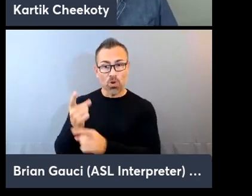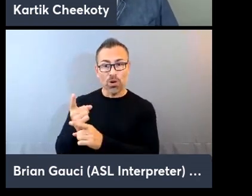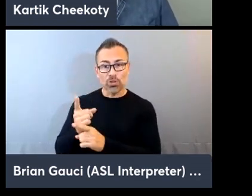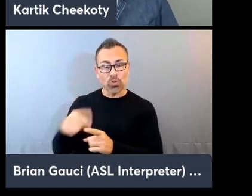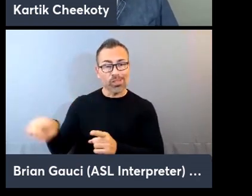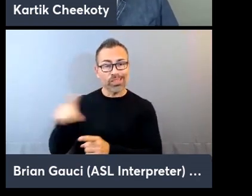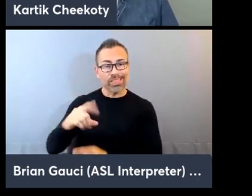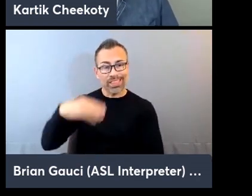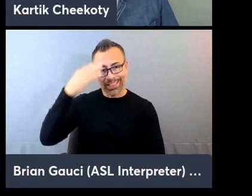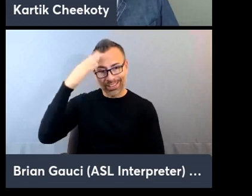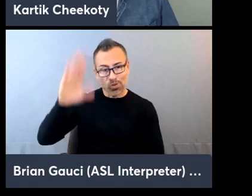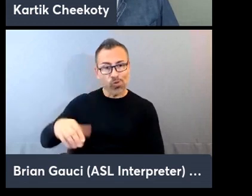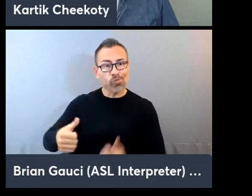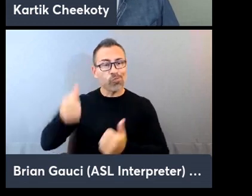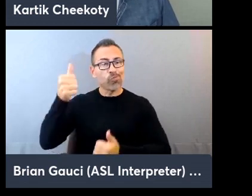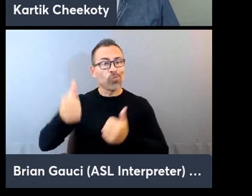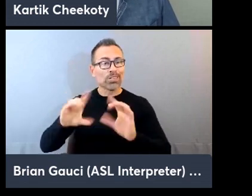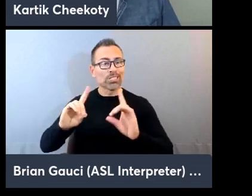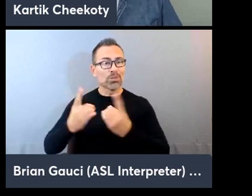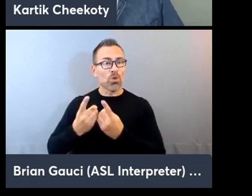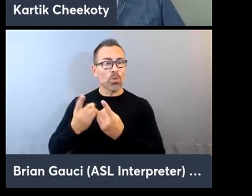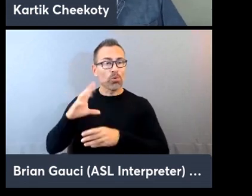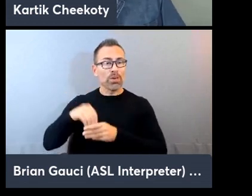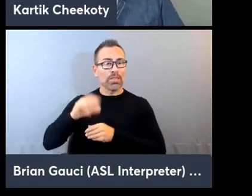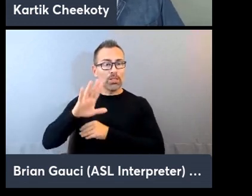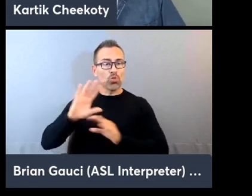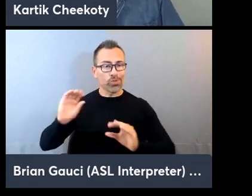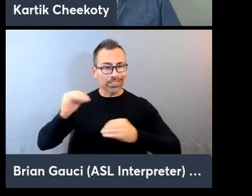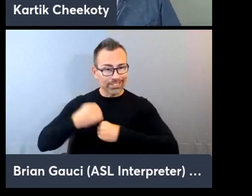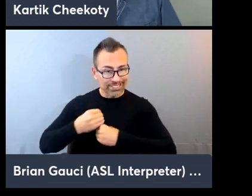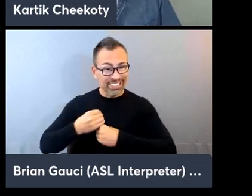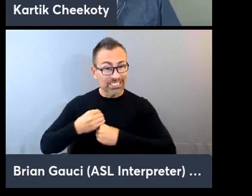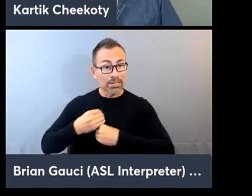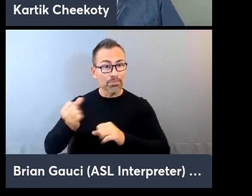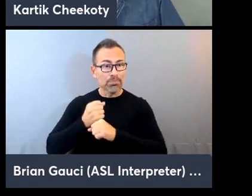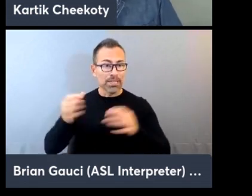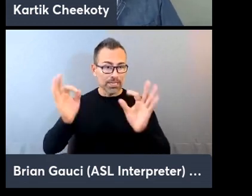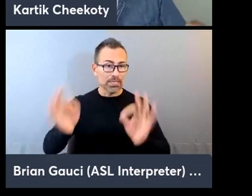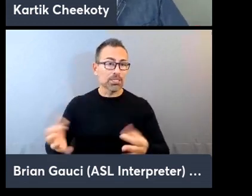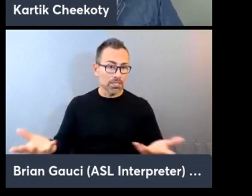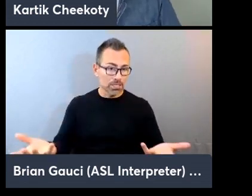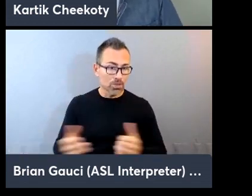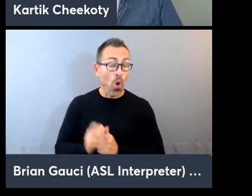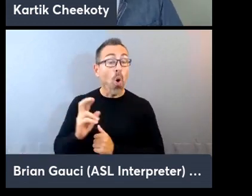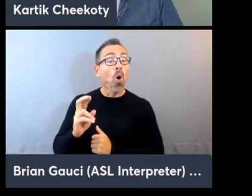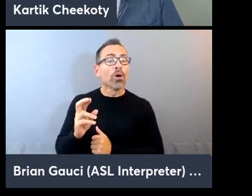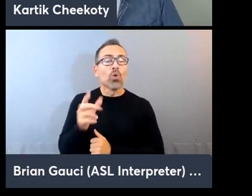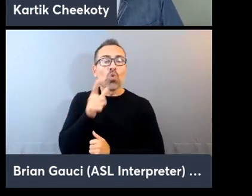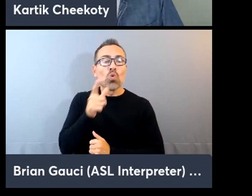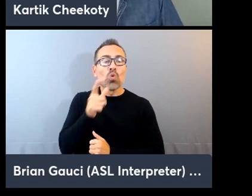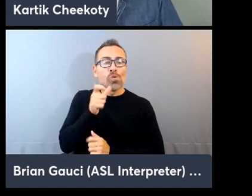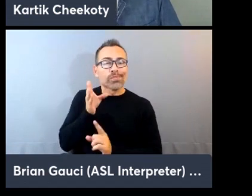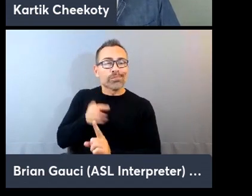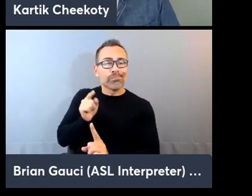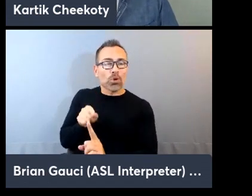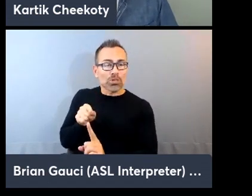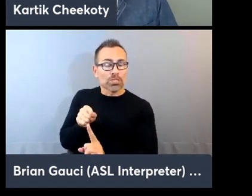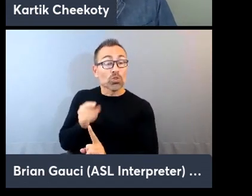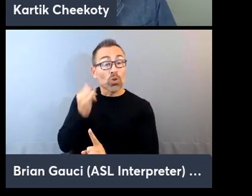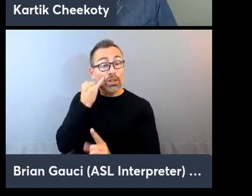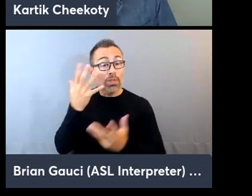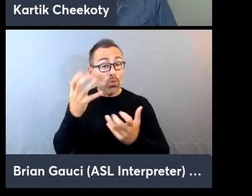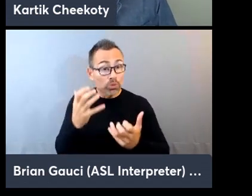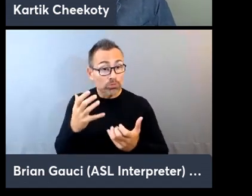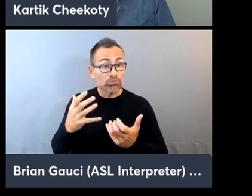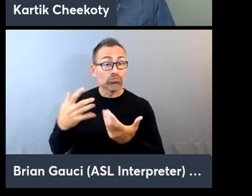which department in your organization has taken that decision, or which individual, so they can have an offline conversation if they need to,